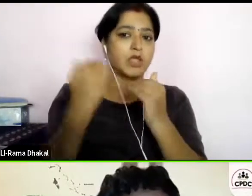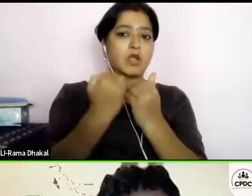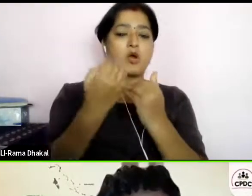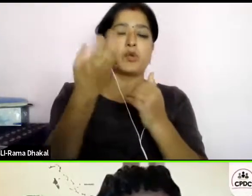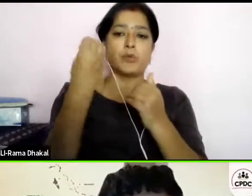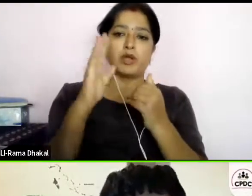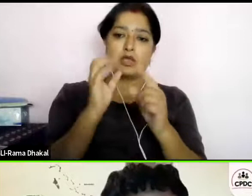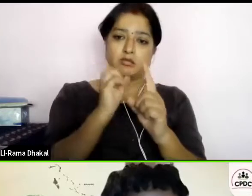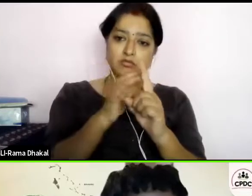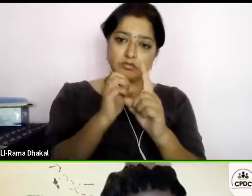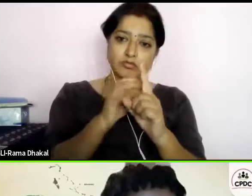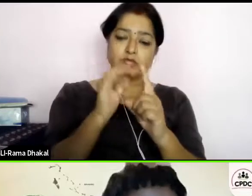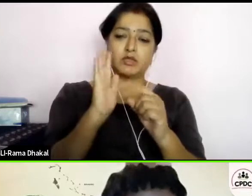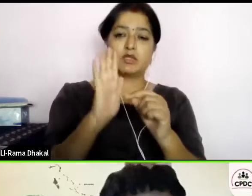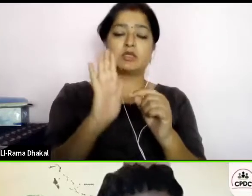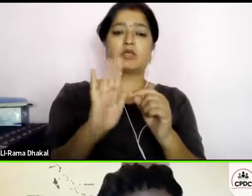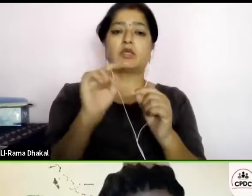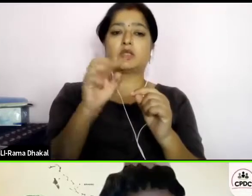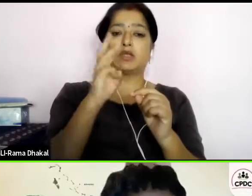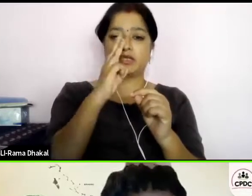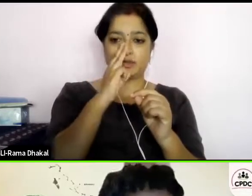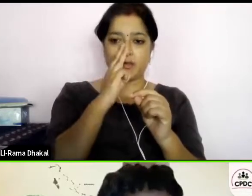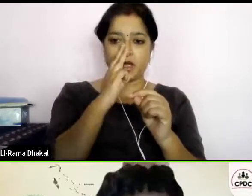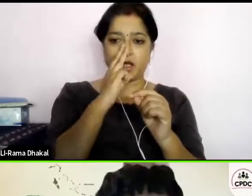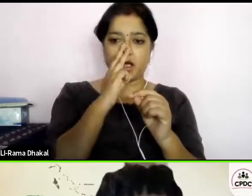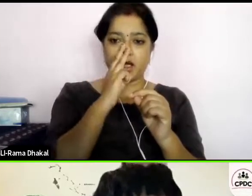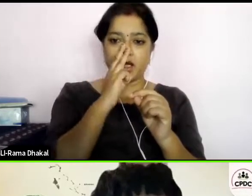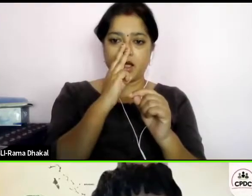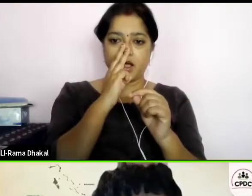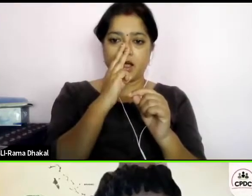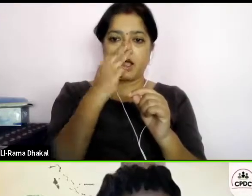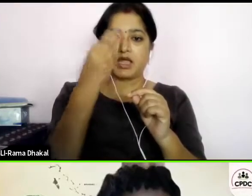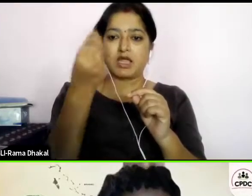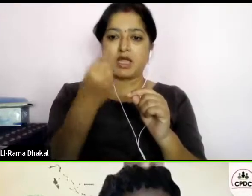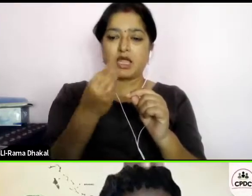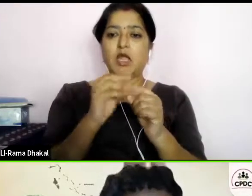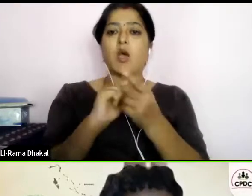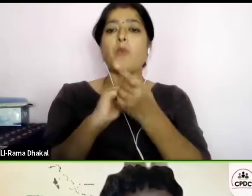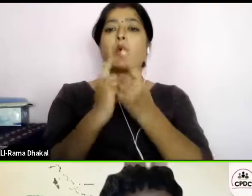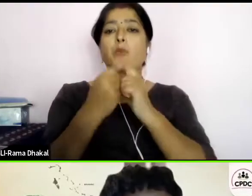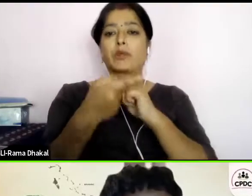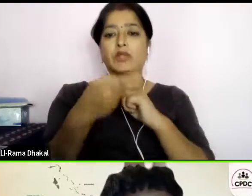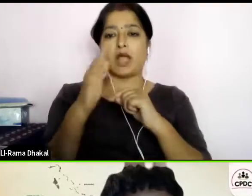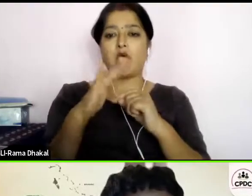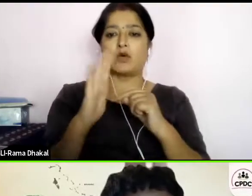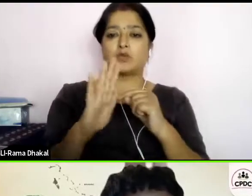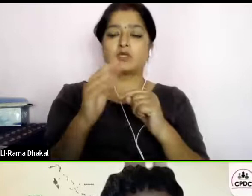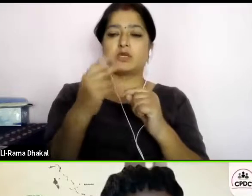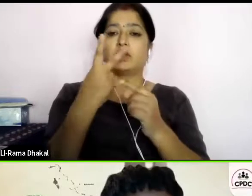about that we need to focus on both, that both things are affecting us. But due to